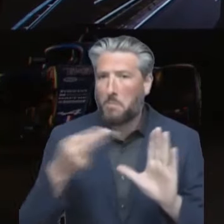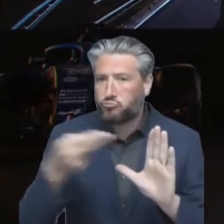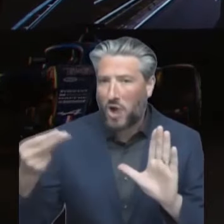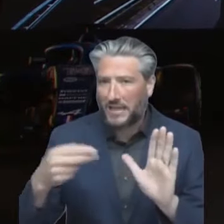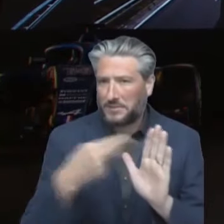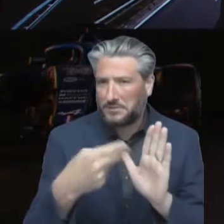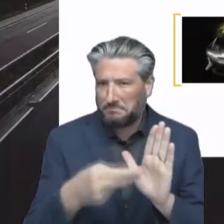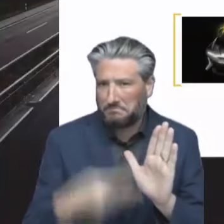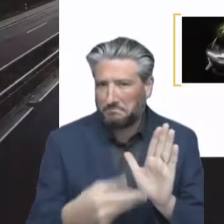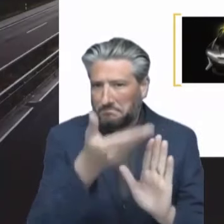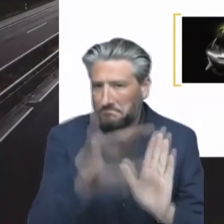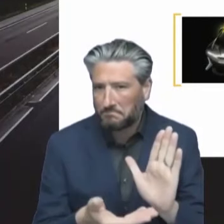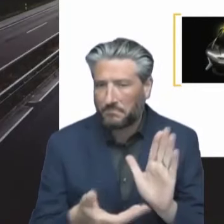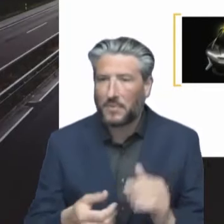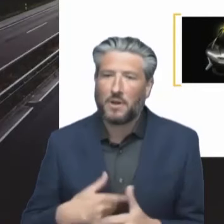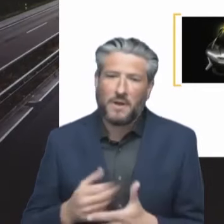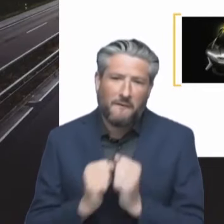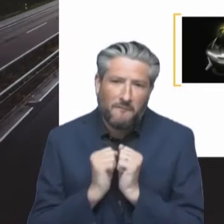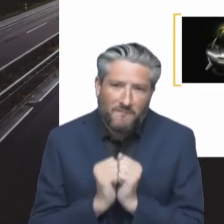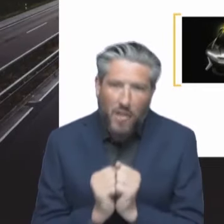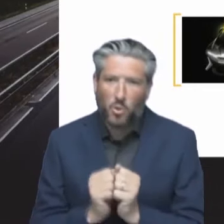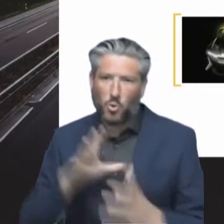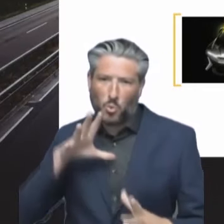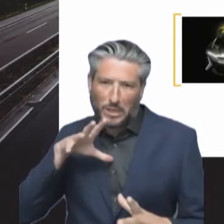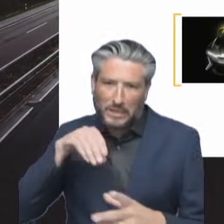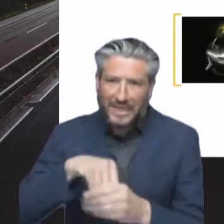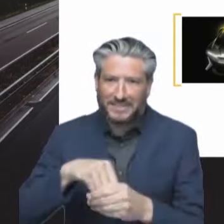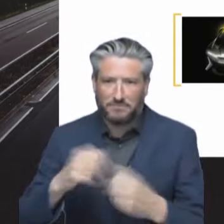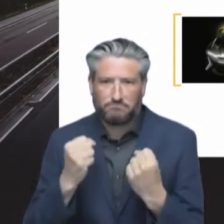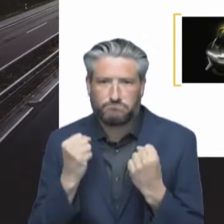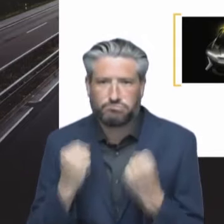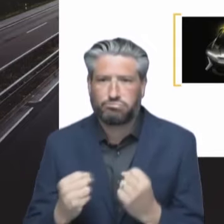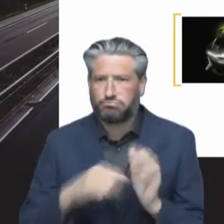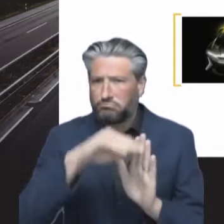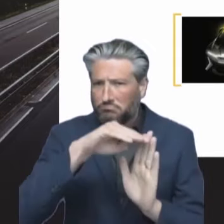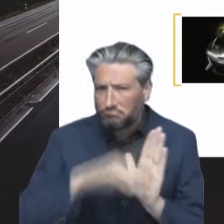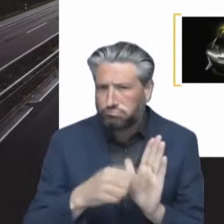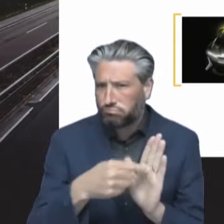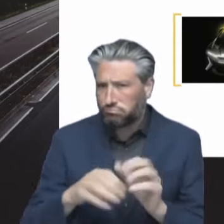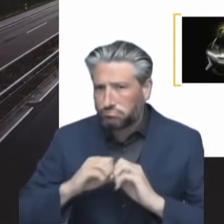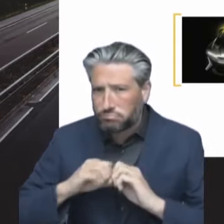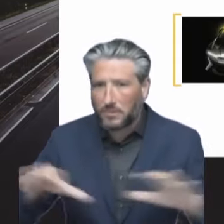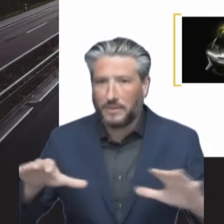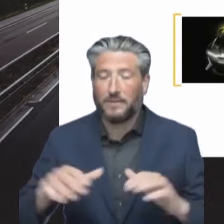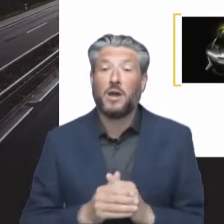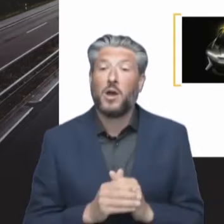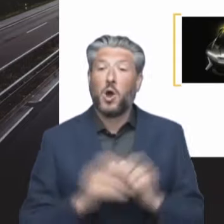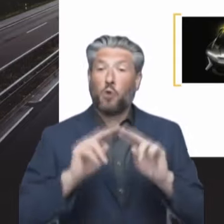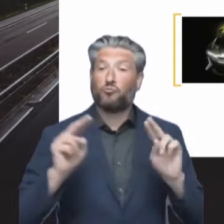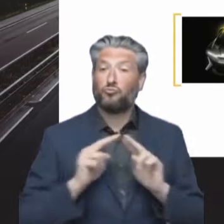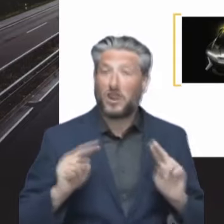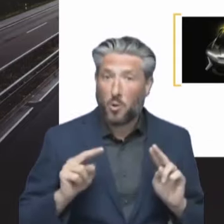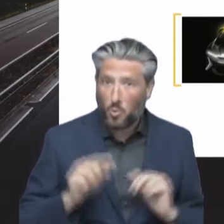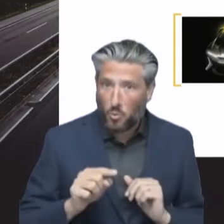the values, the principles, and the commitments of our group. Renault is going to be the green brand